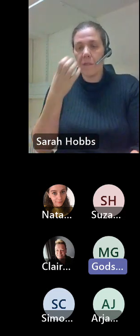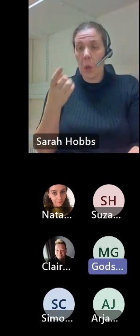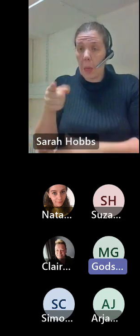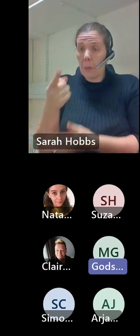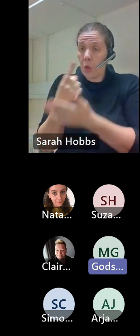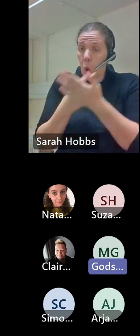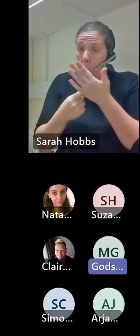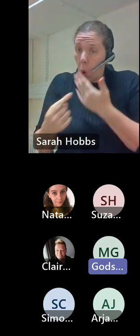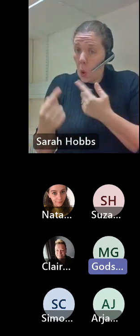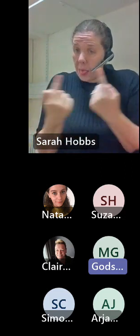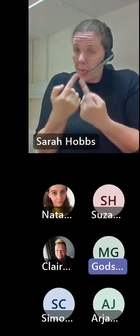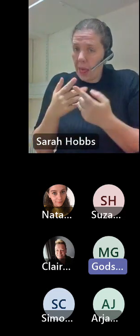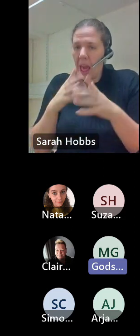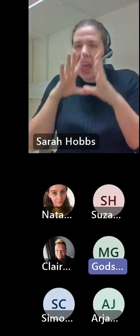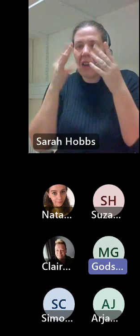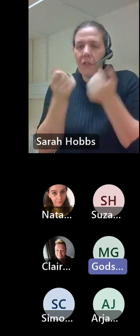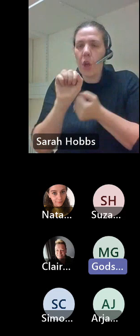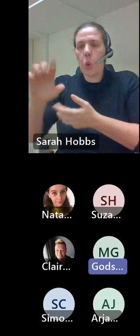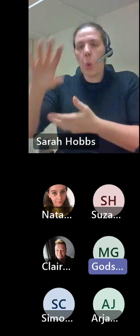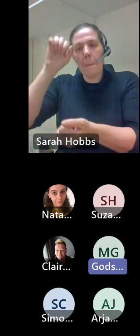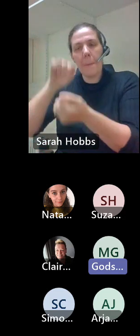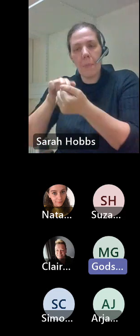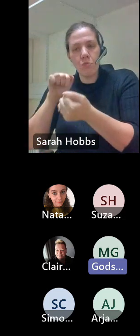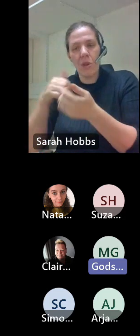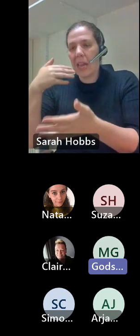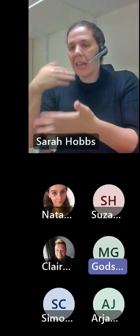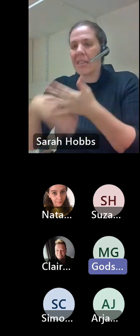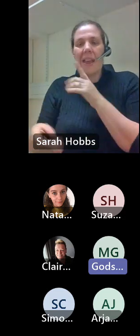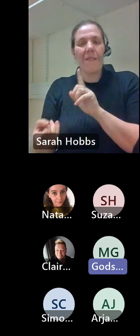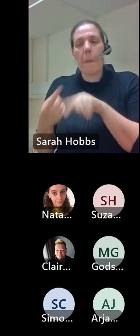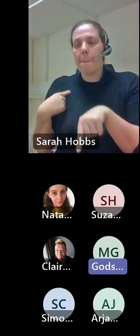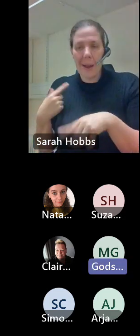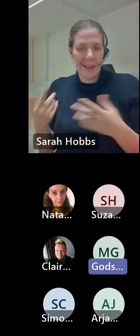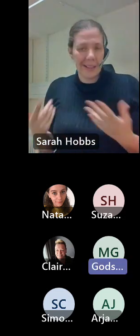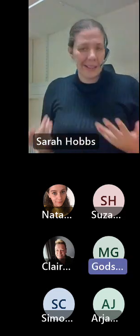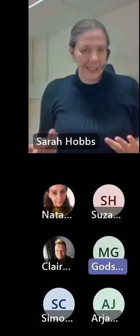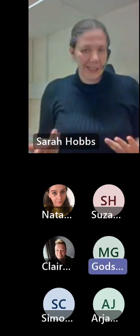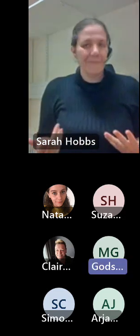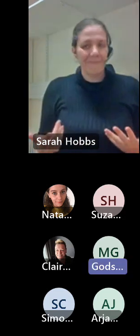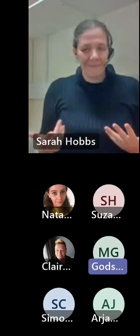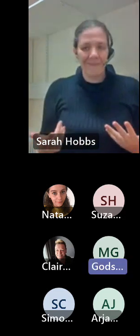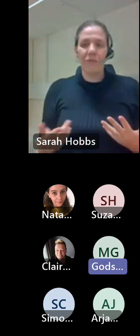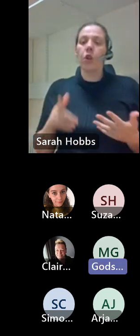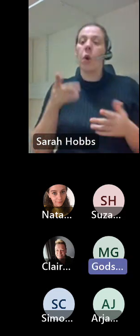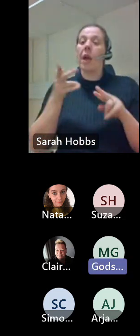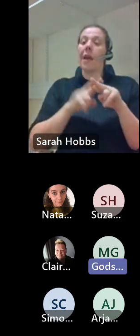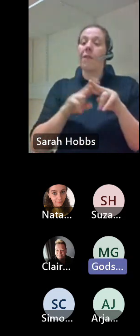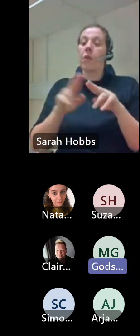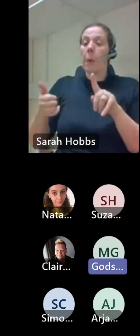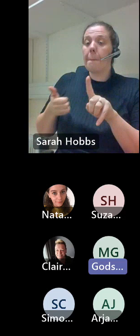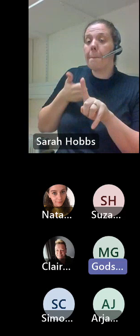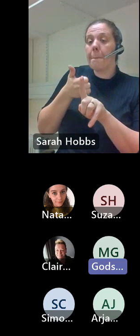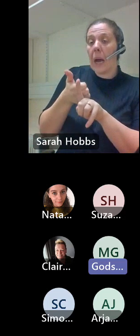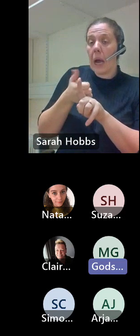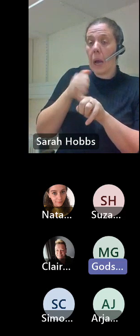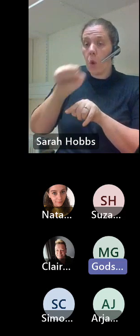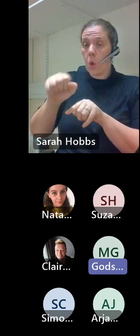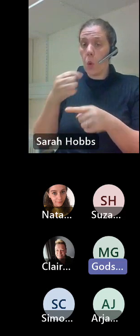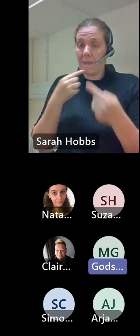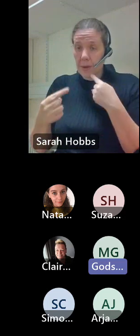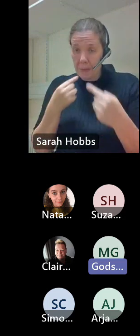device and that had all your memories on it, then you're never going to get that data back. So if you back up your data, you've got to decide what it